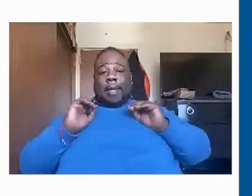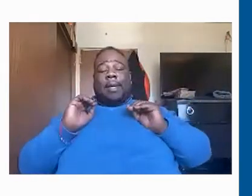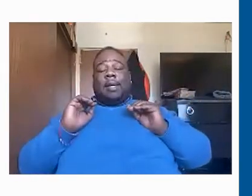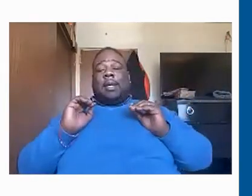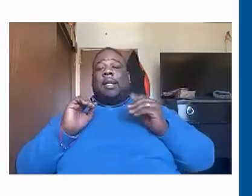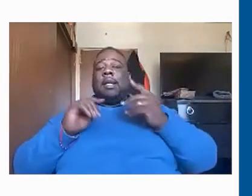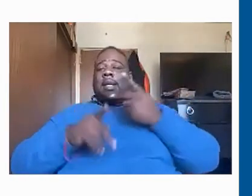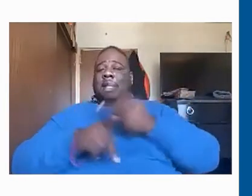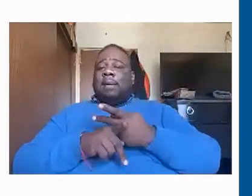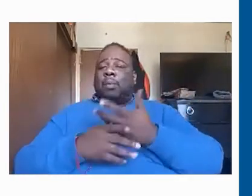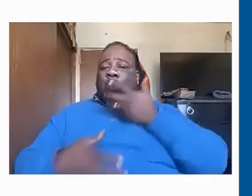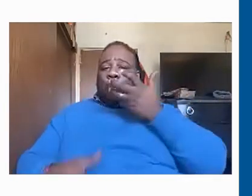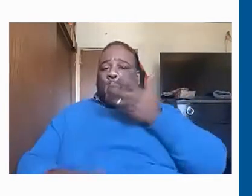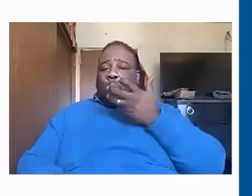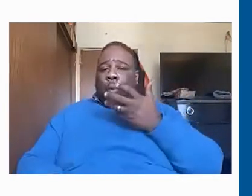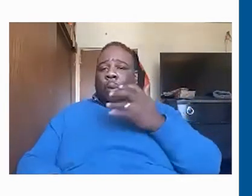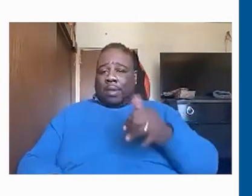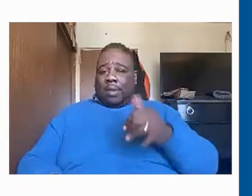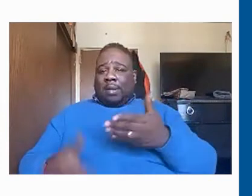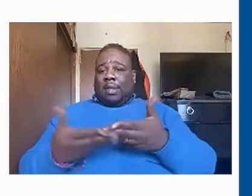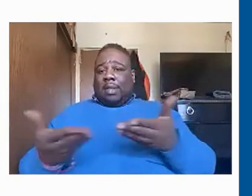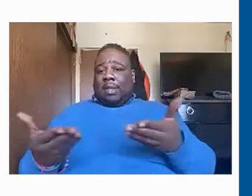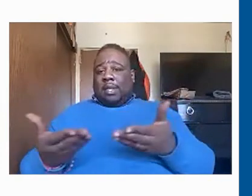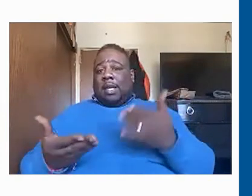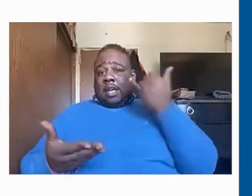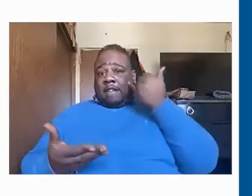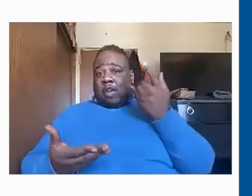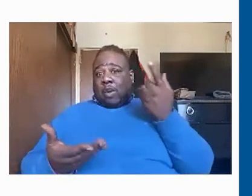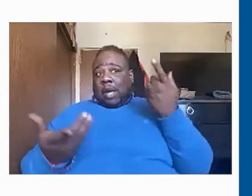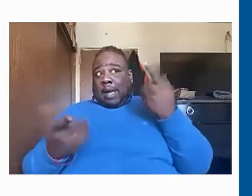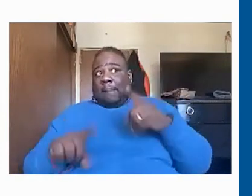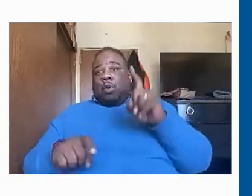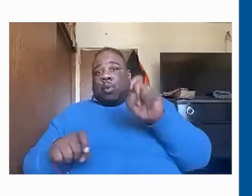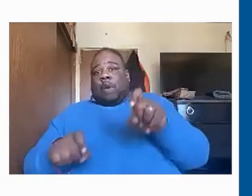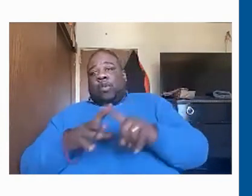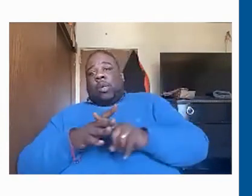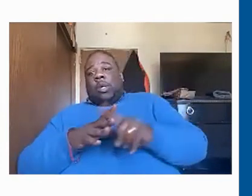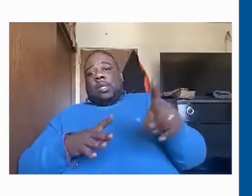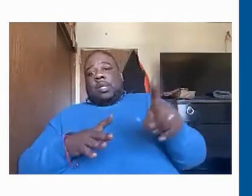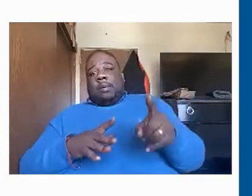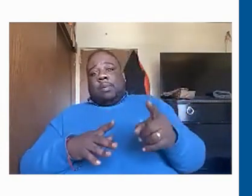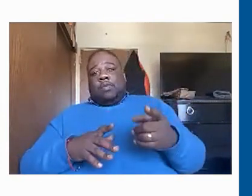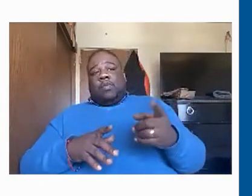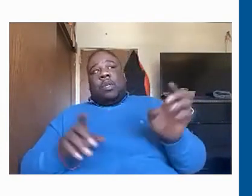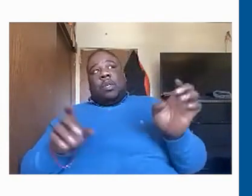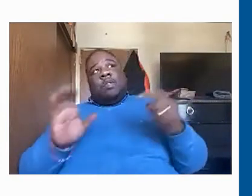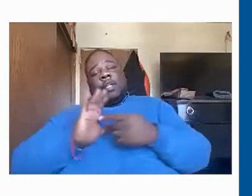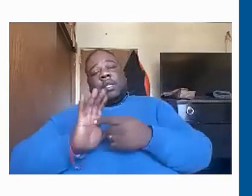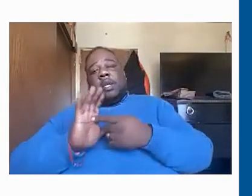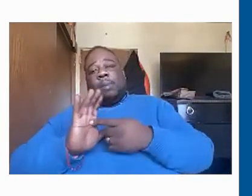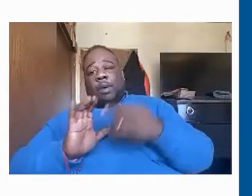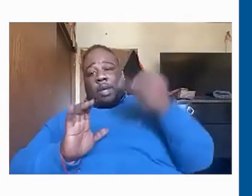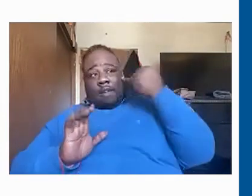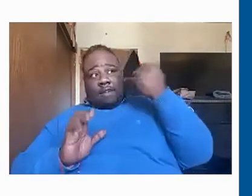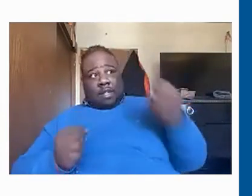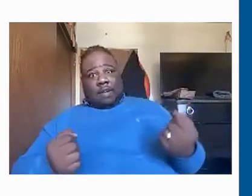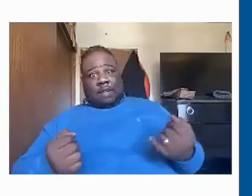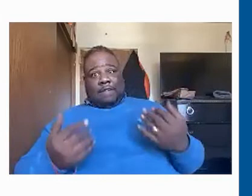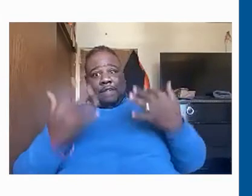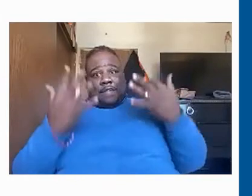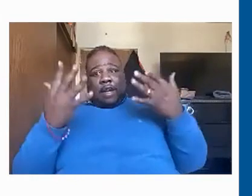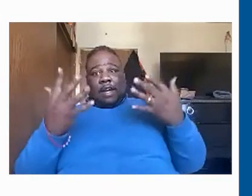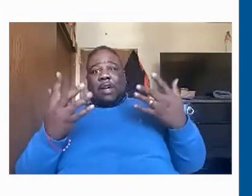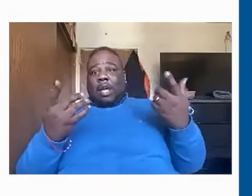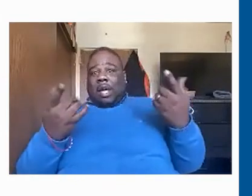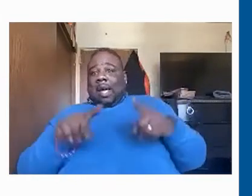use if you have to evacuate, say if there's a fire, because fires do happen a lot during winter weather. So having those extra